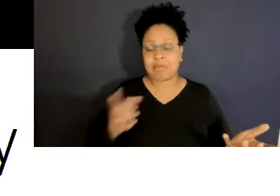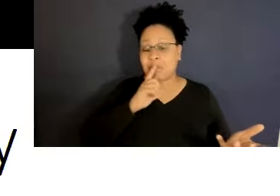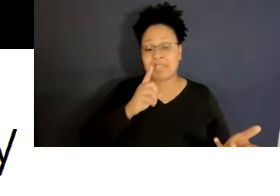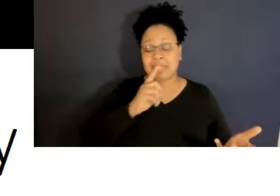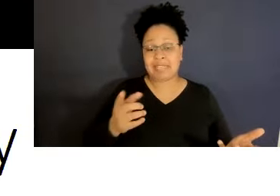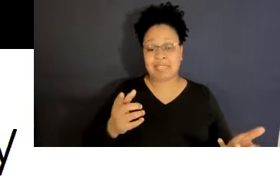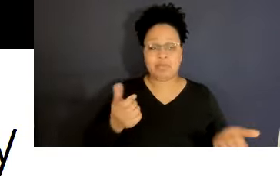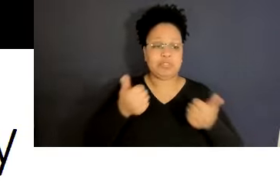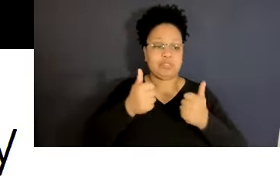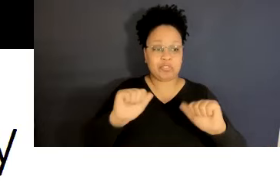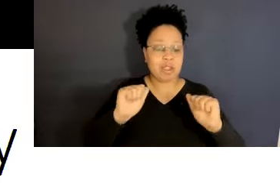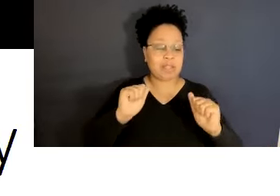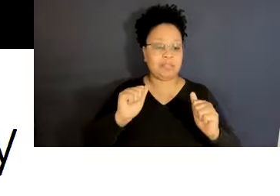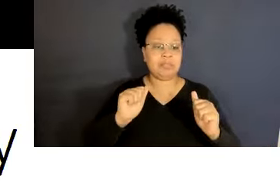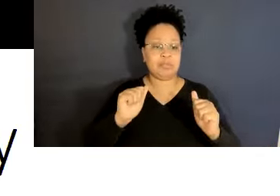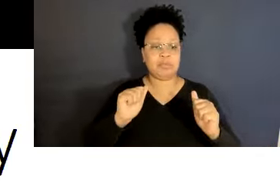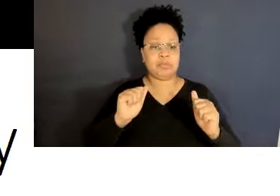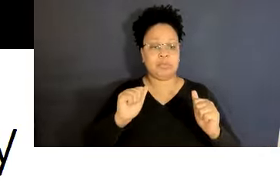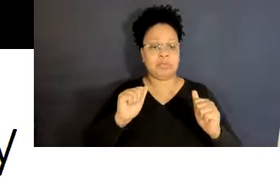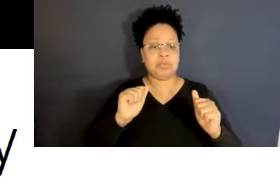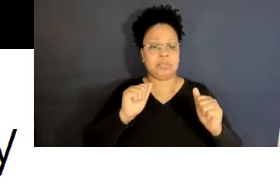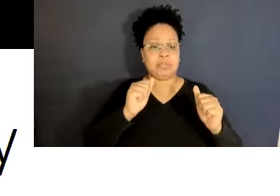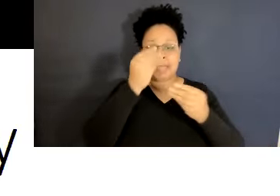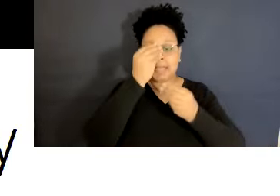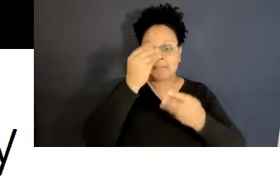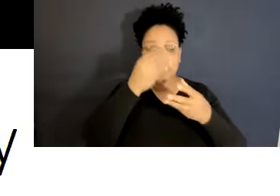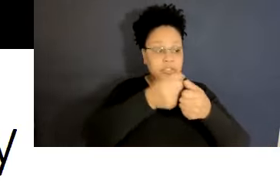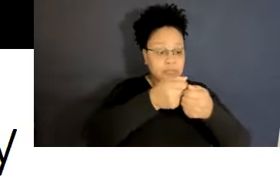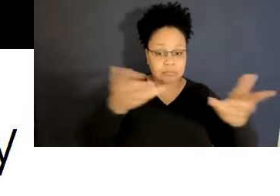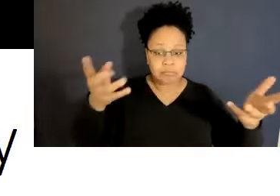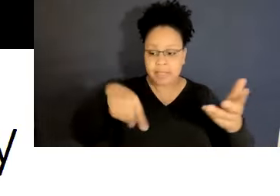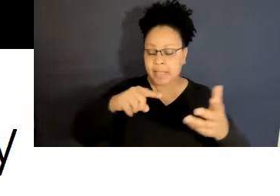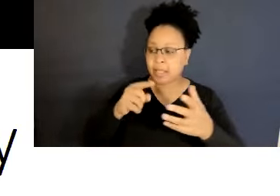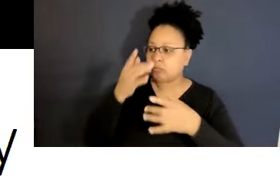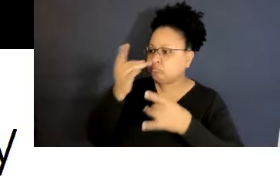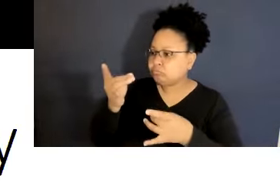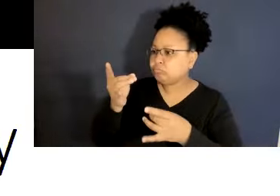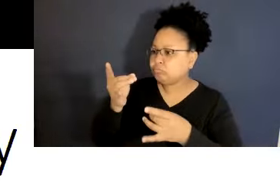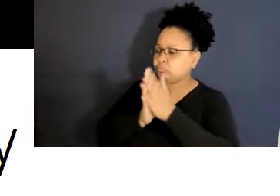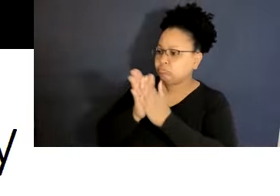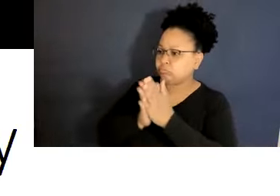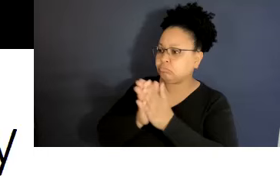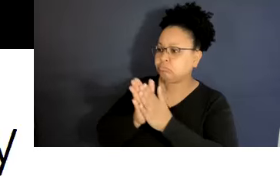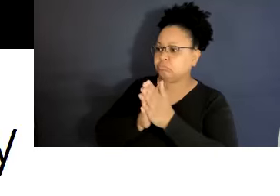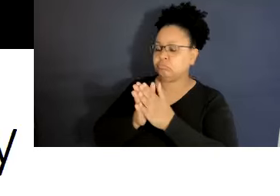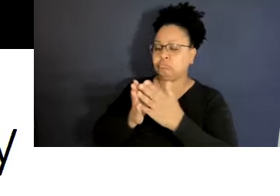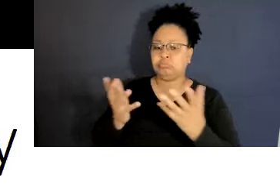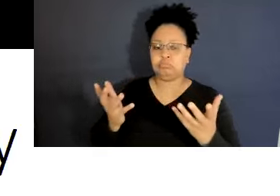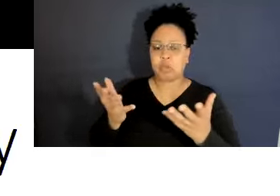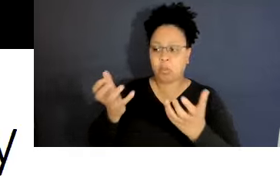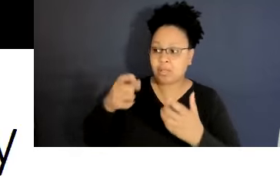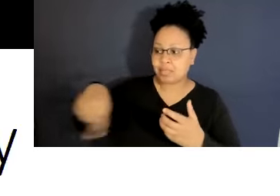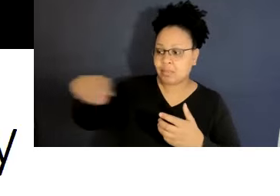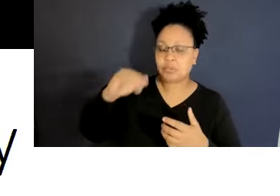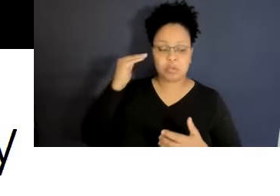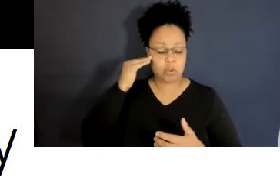and get people interested and realizing that if they're not involved in the movement